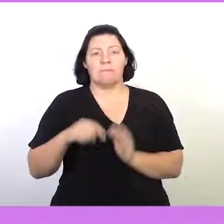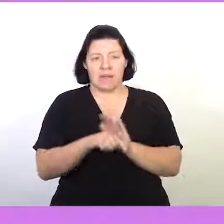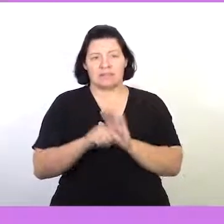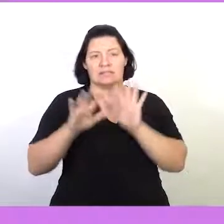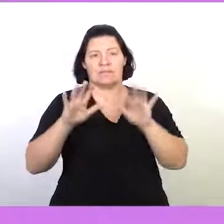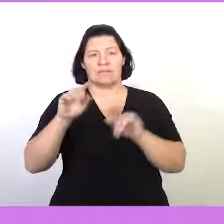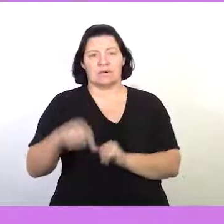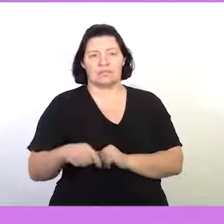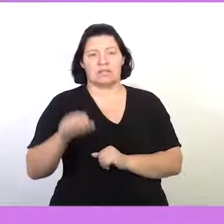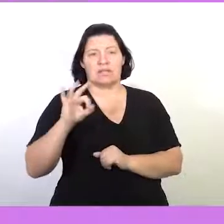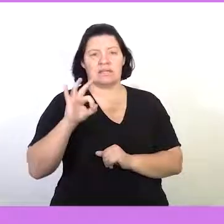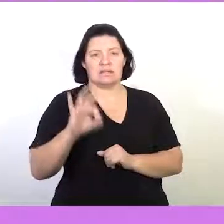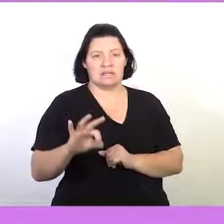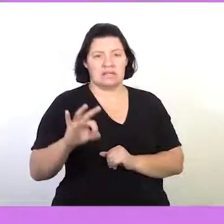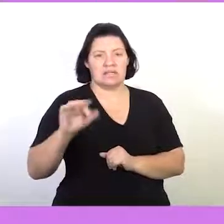your